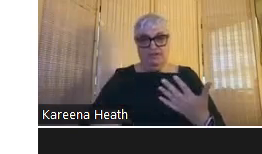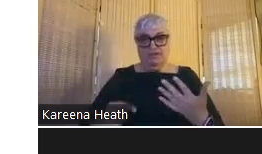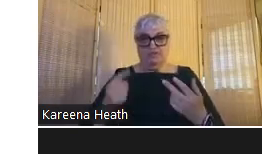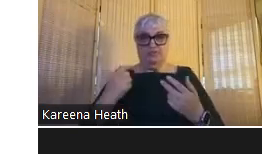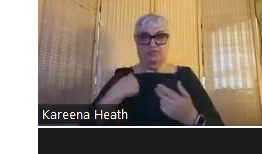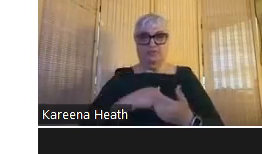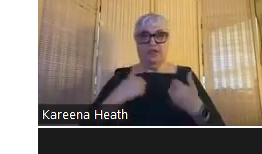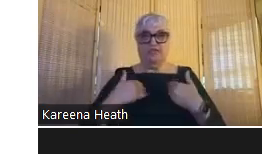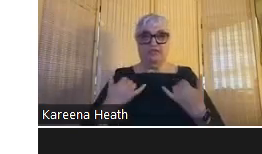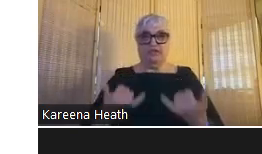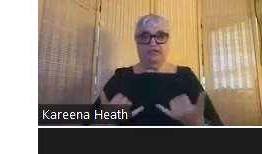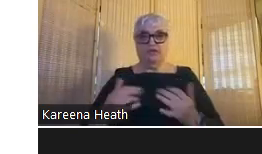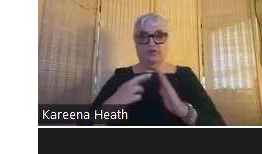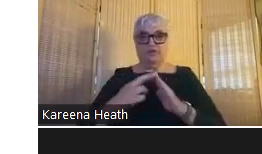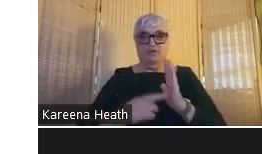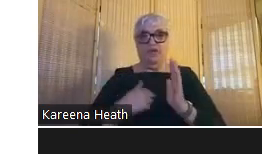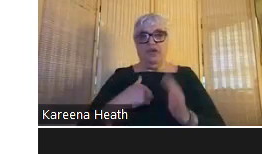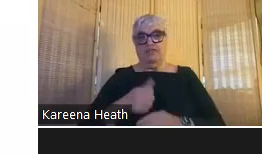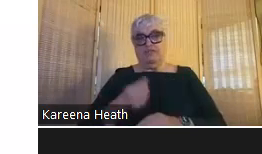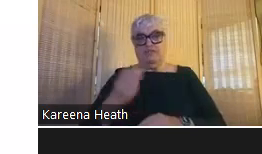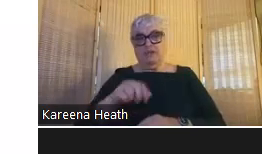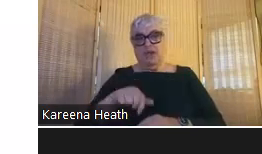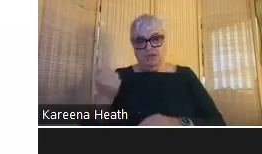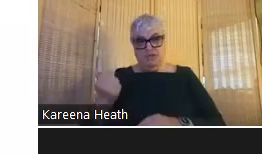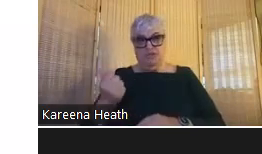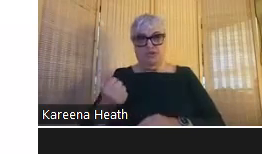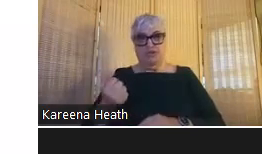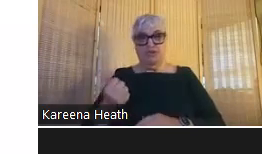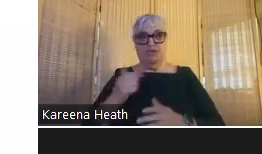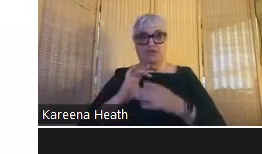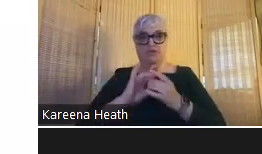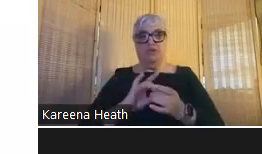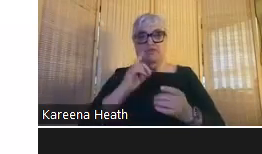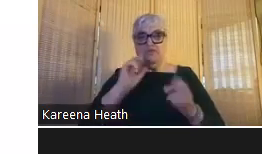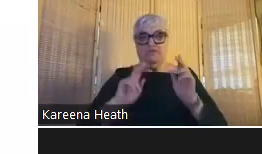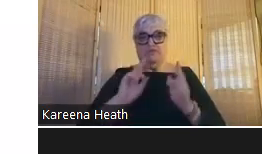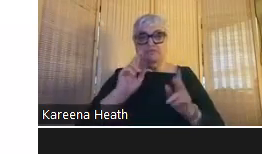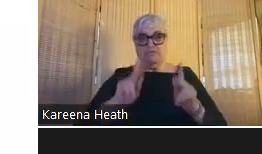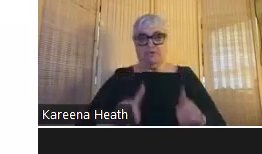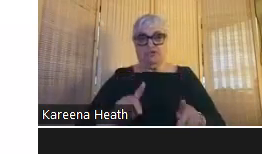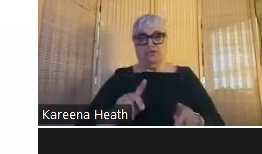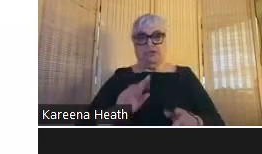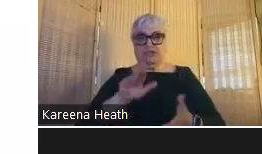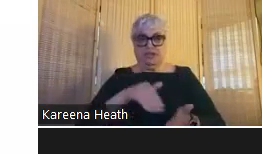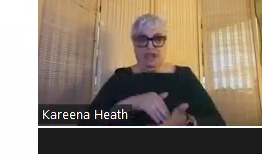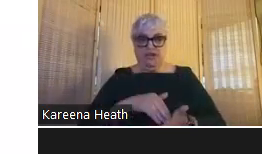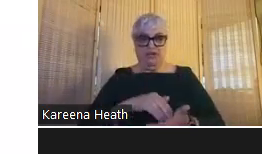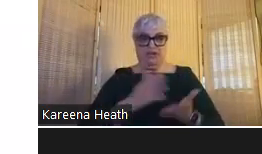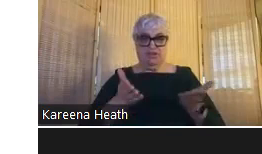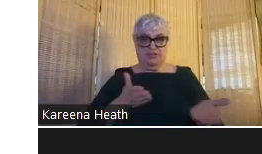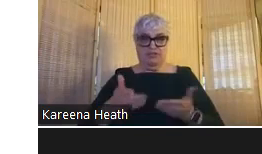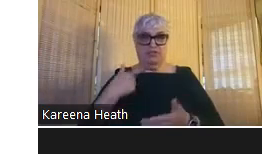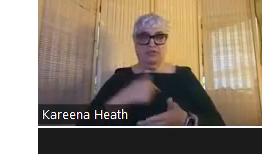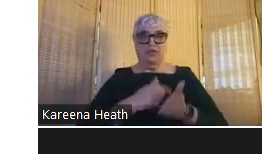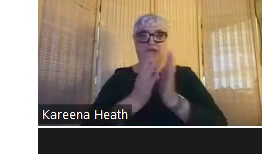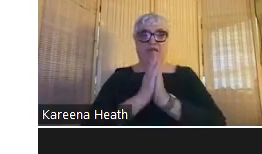our current rule, we have added in a handful of other ones that are absolutely relevant for person-centered services. We now ask the agency